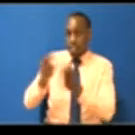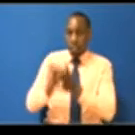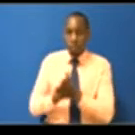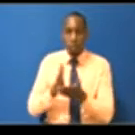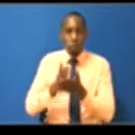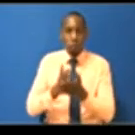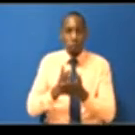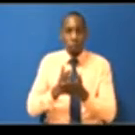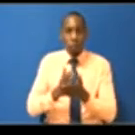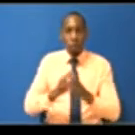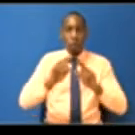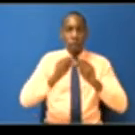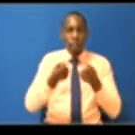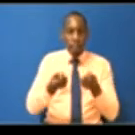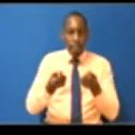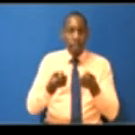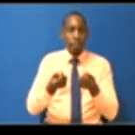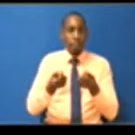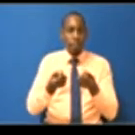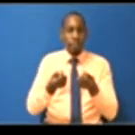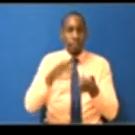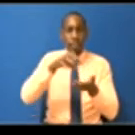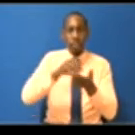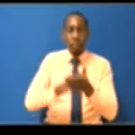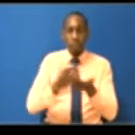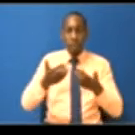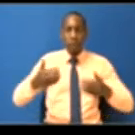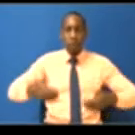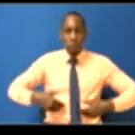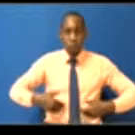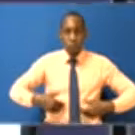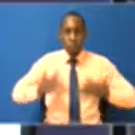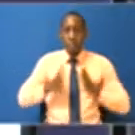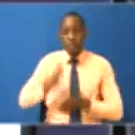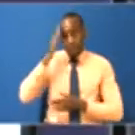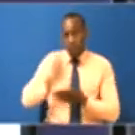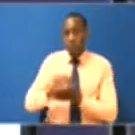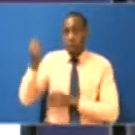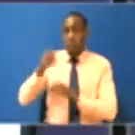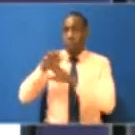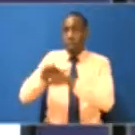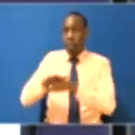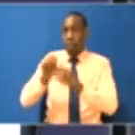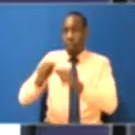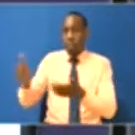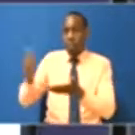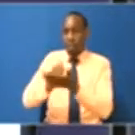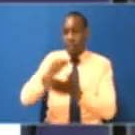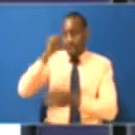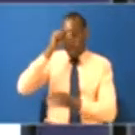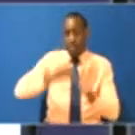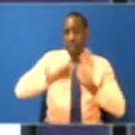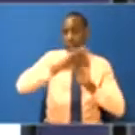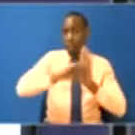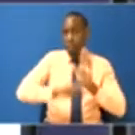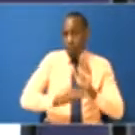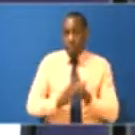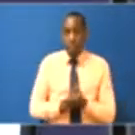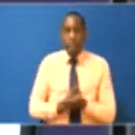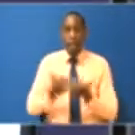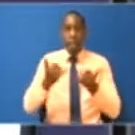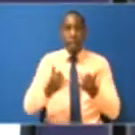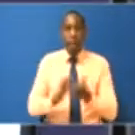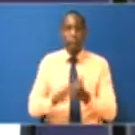poison the ground where young people know if you're politically aligned you will get into the government scheme so the